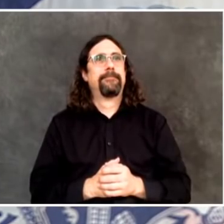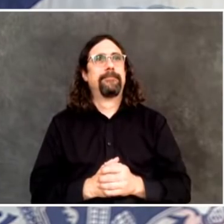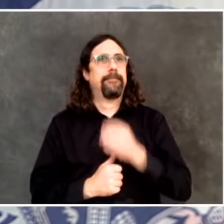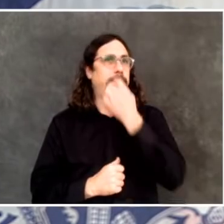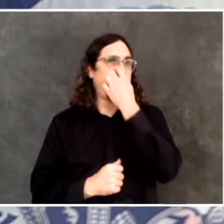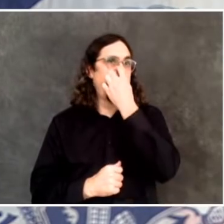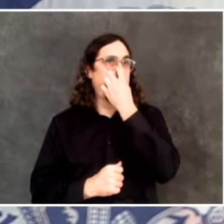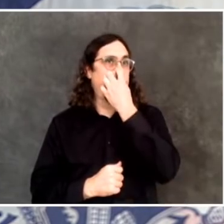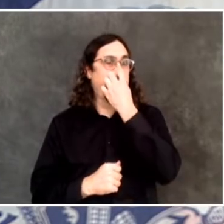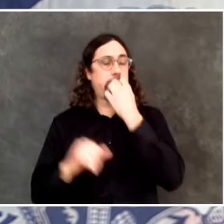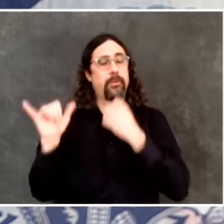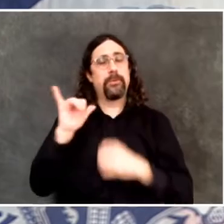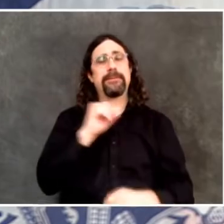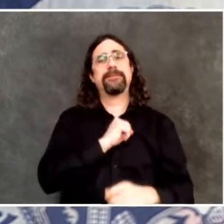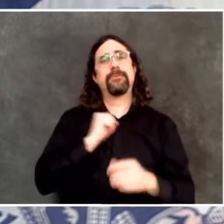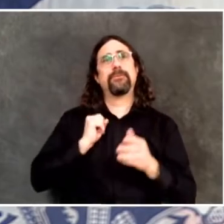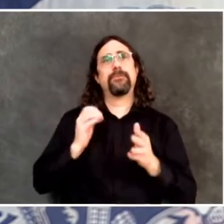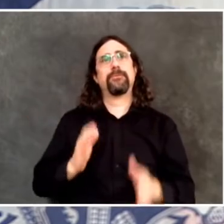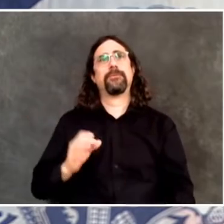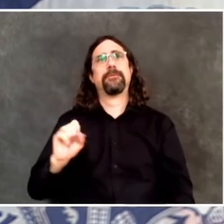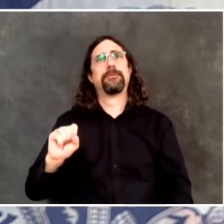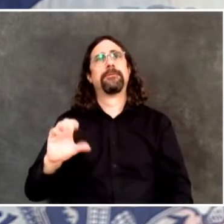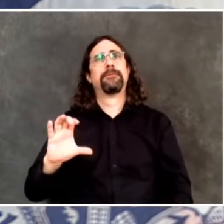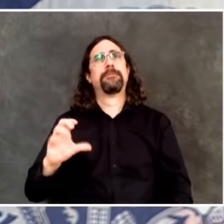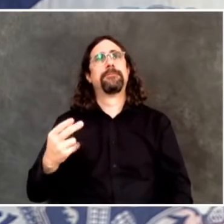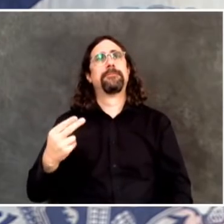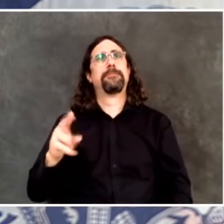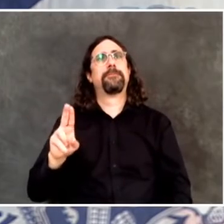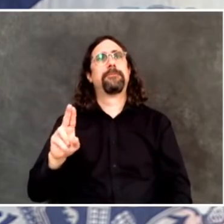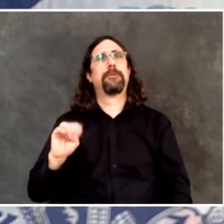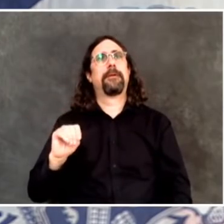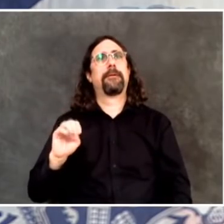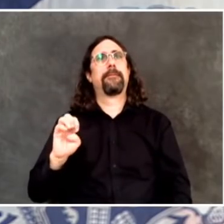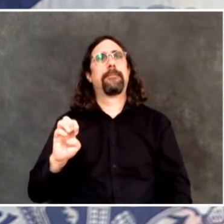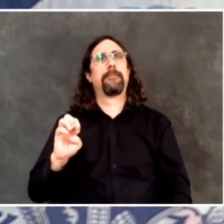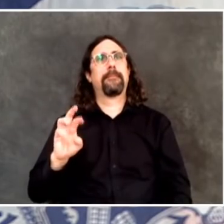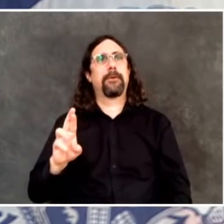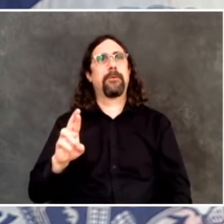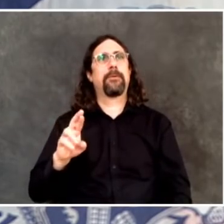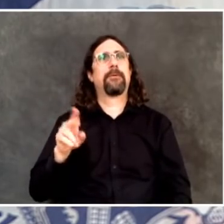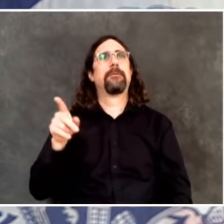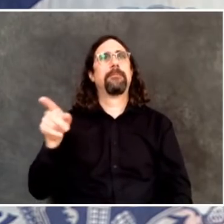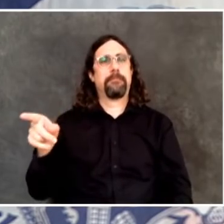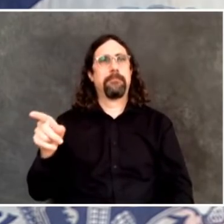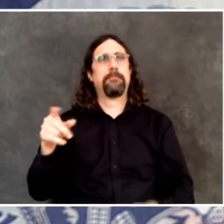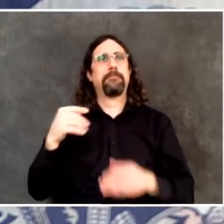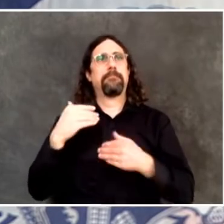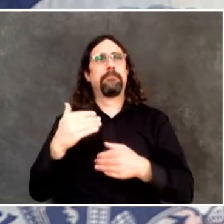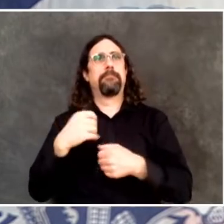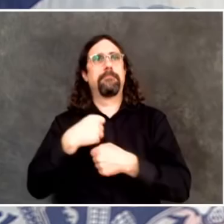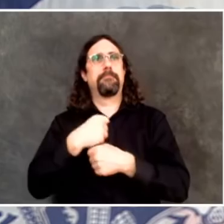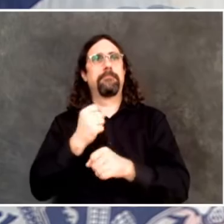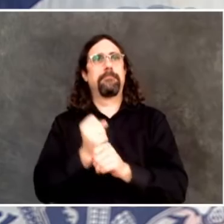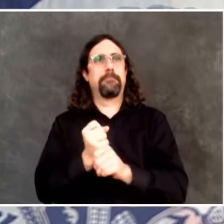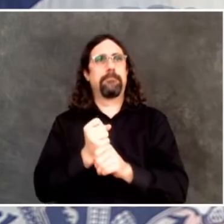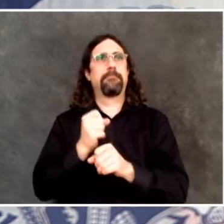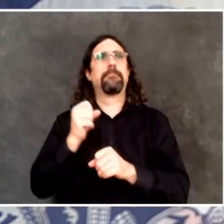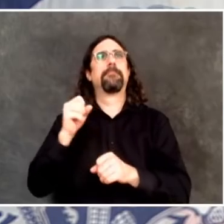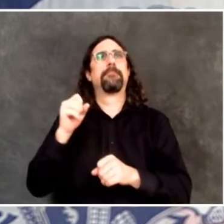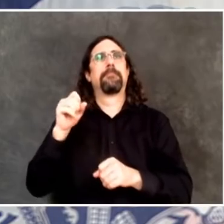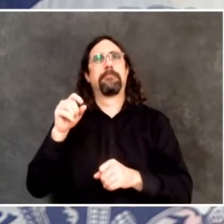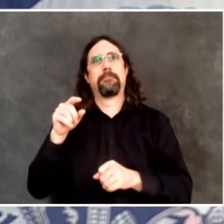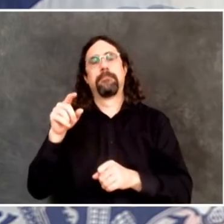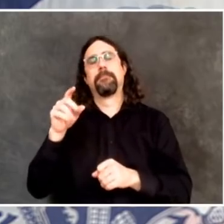important, the COVID-19 Heroes Fund. And this is an idea that would give the essential workers